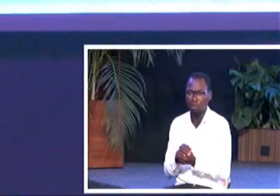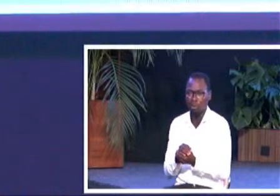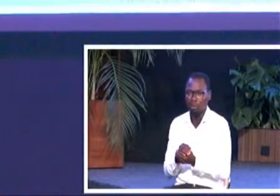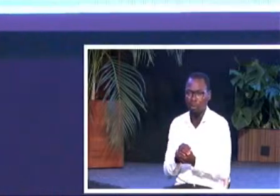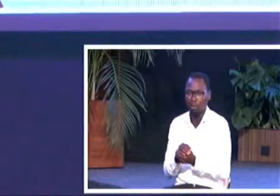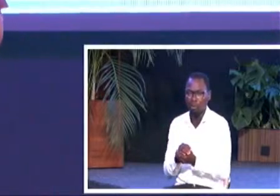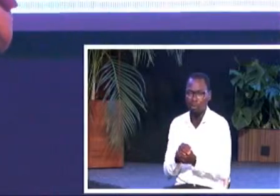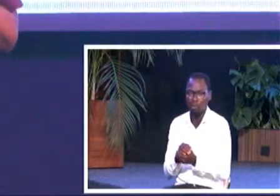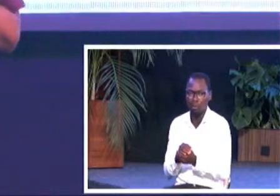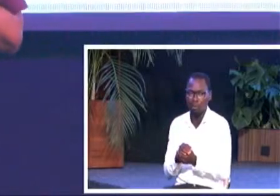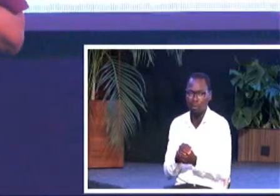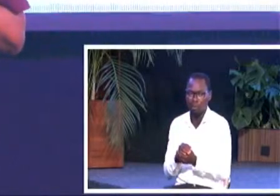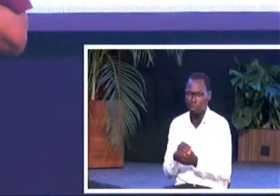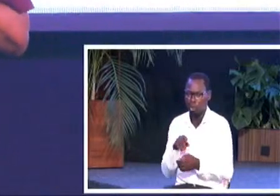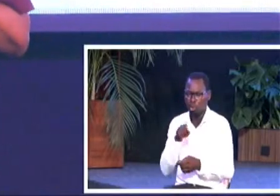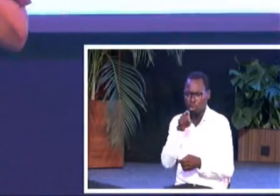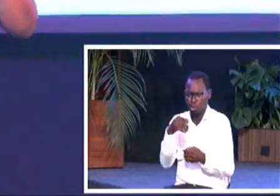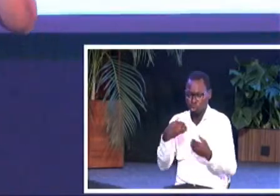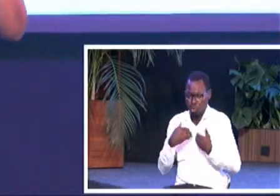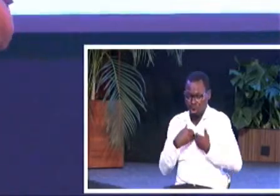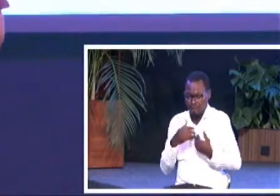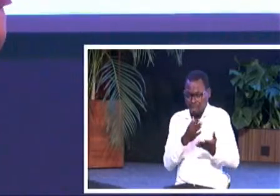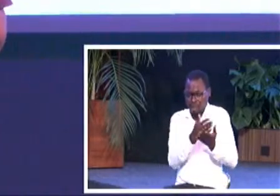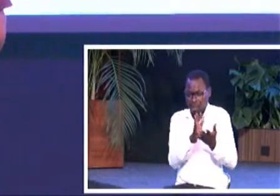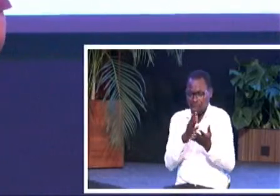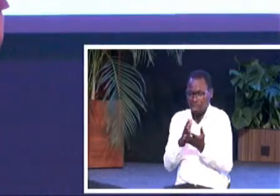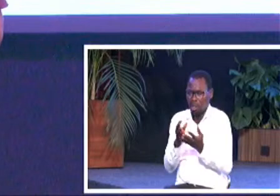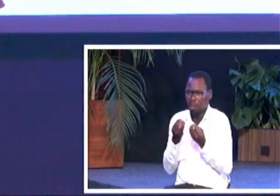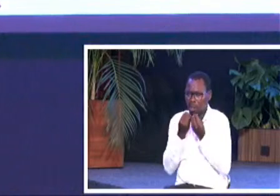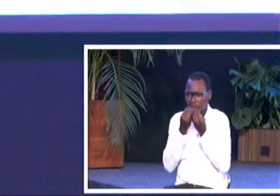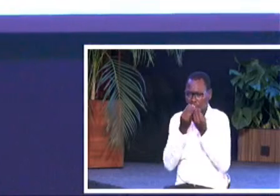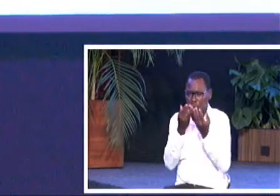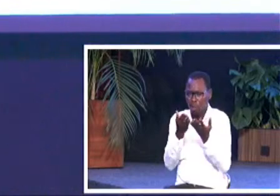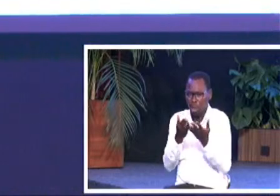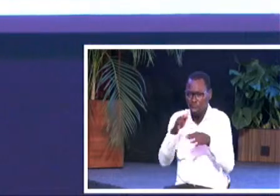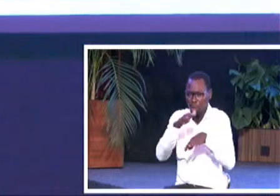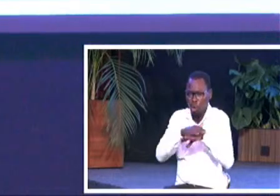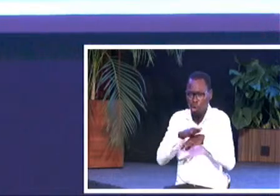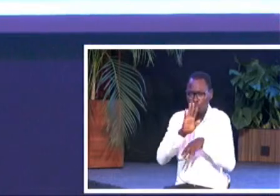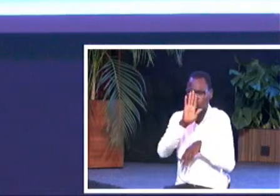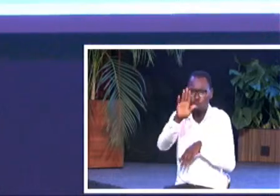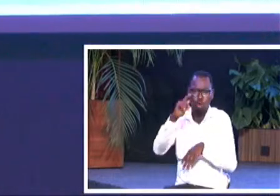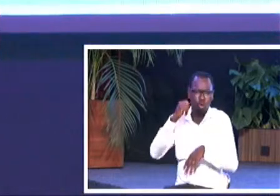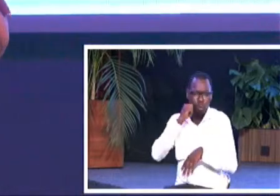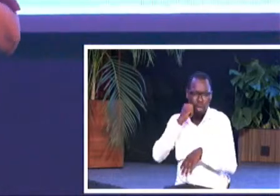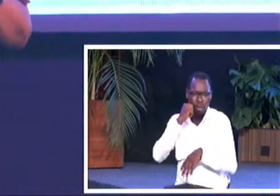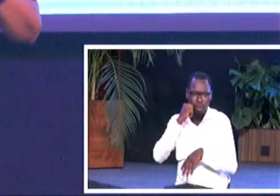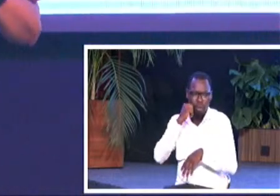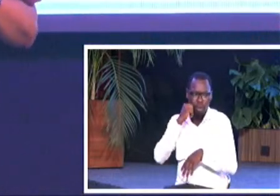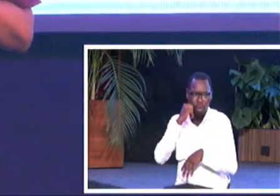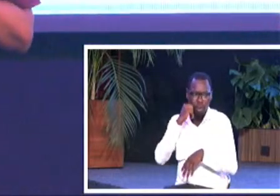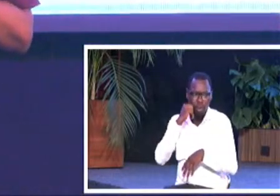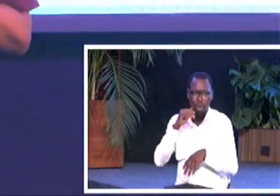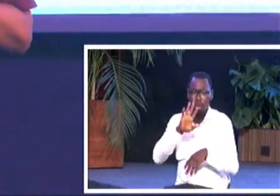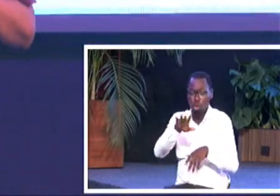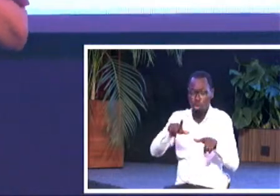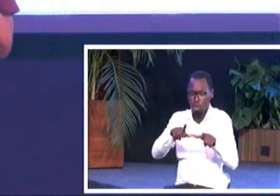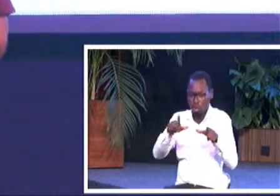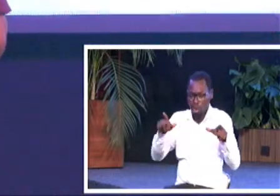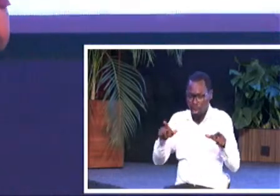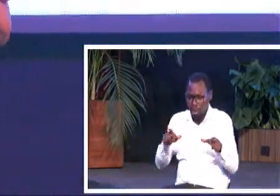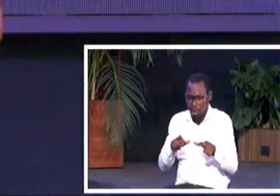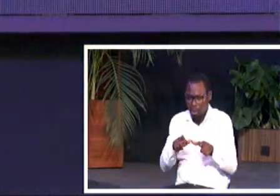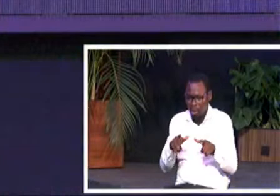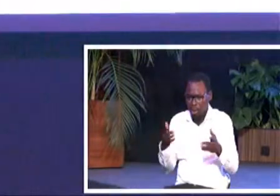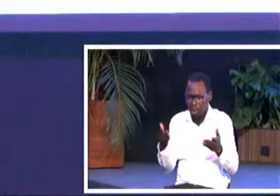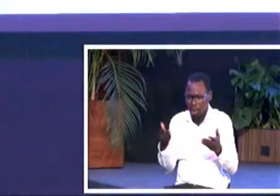You have distributed information on your tomatoes, your location, your price,